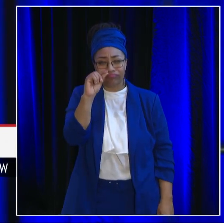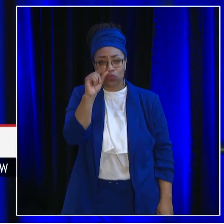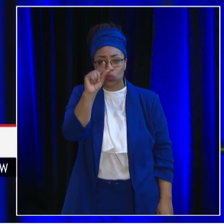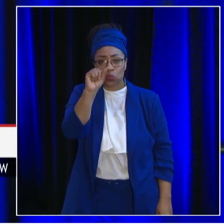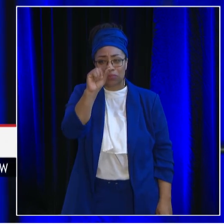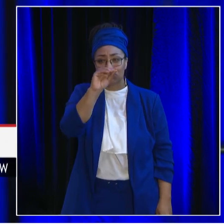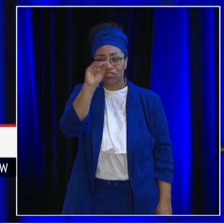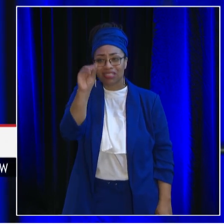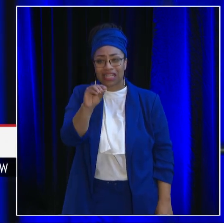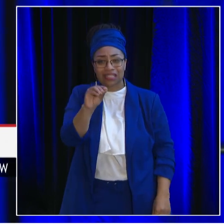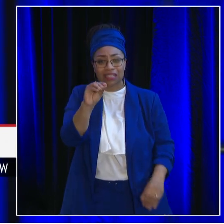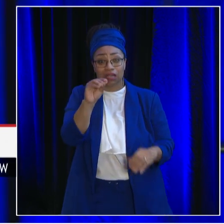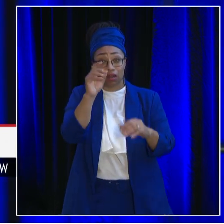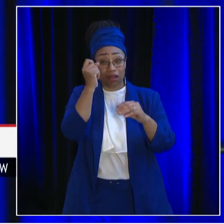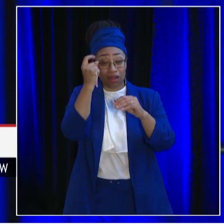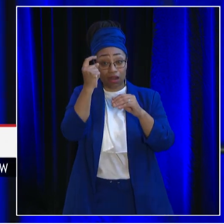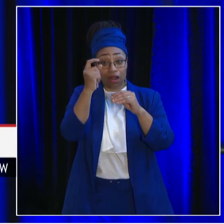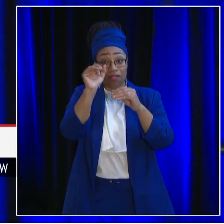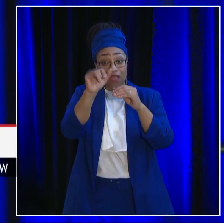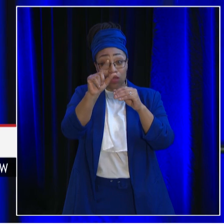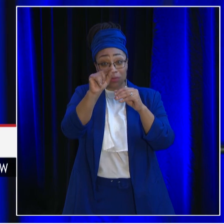So happy Tax Day.